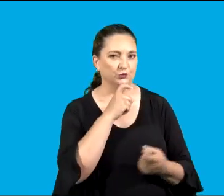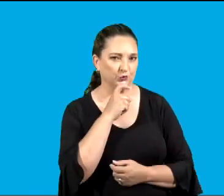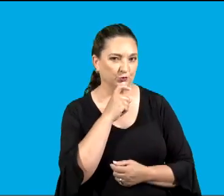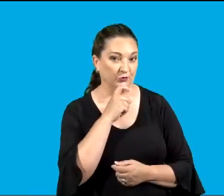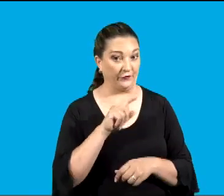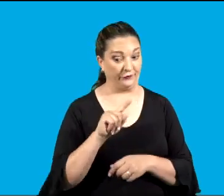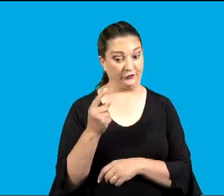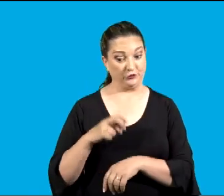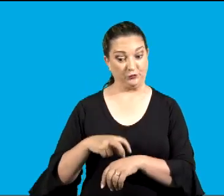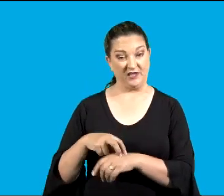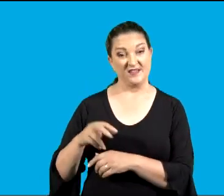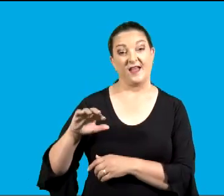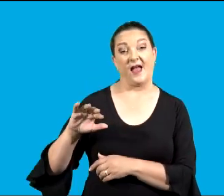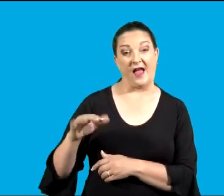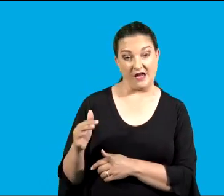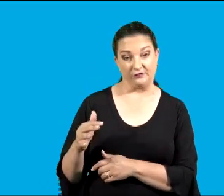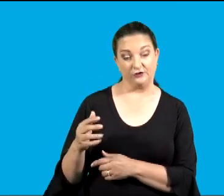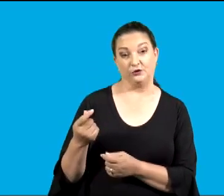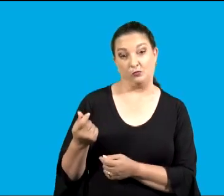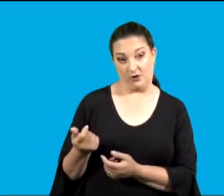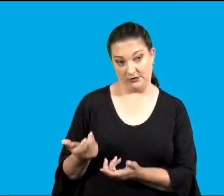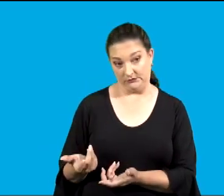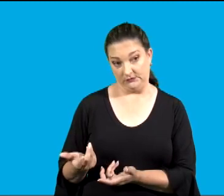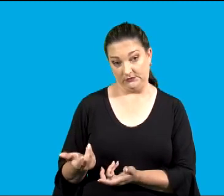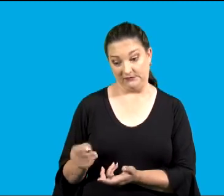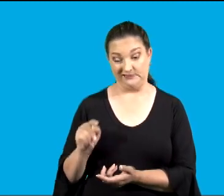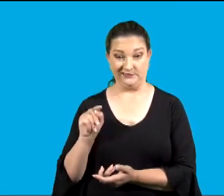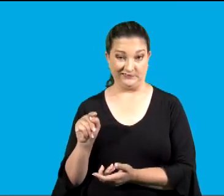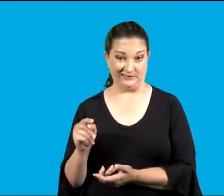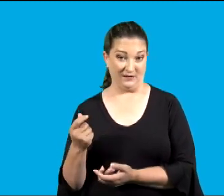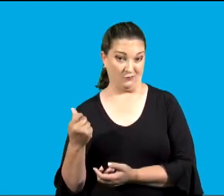average price that we can then use